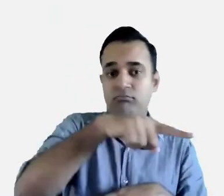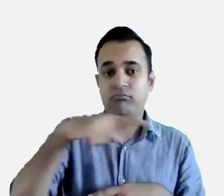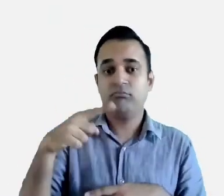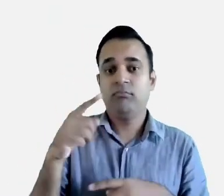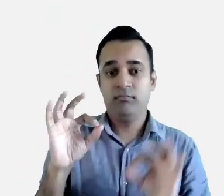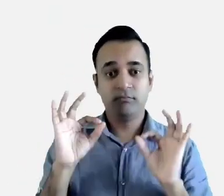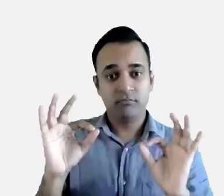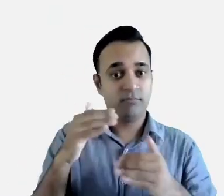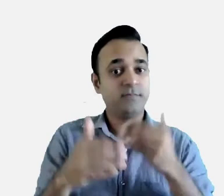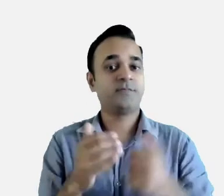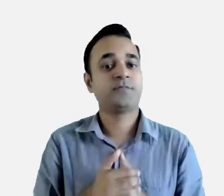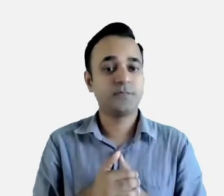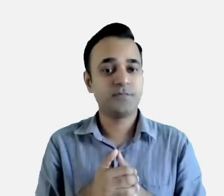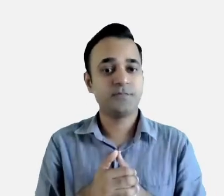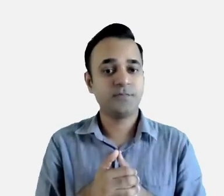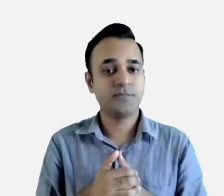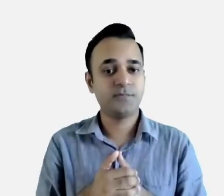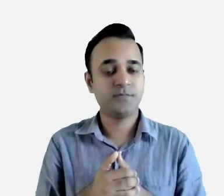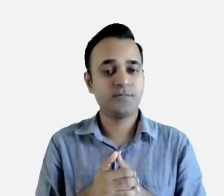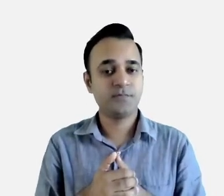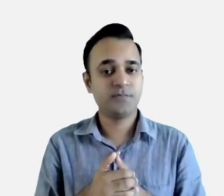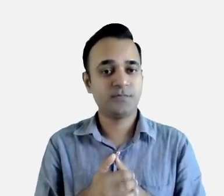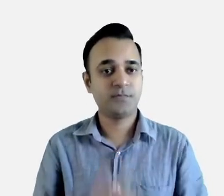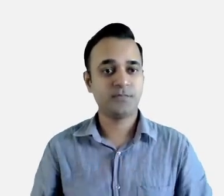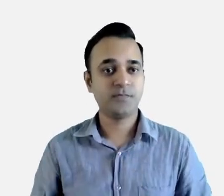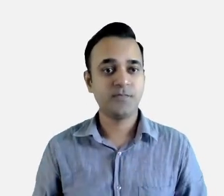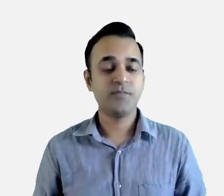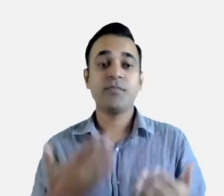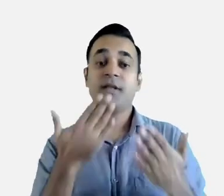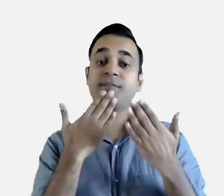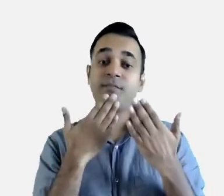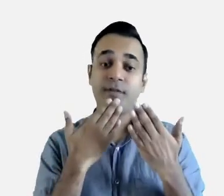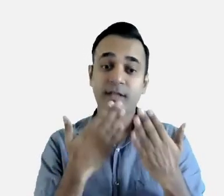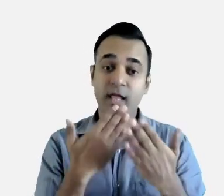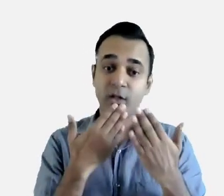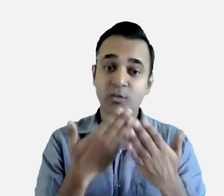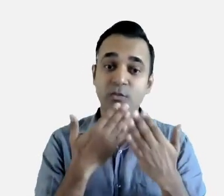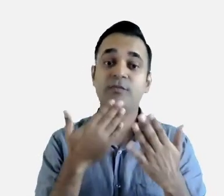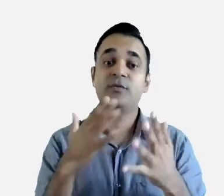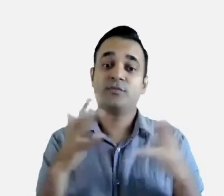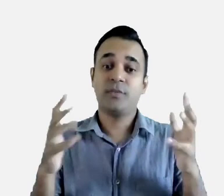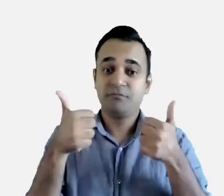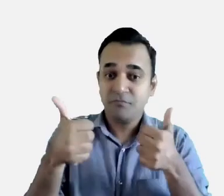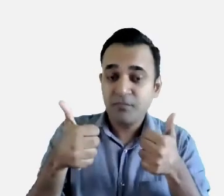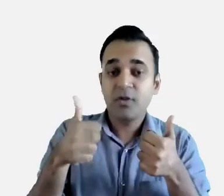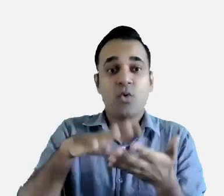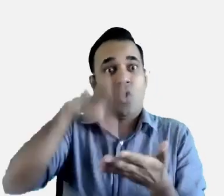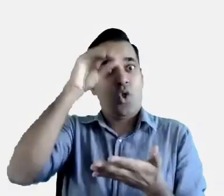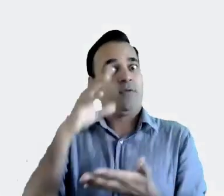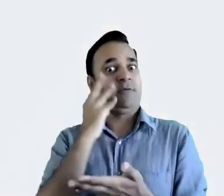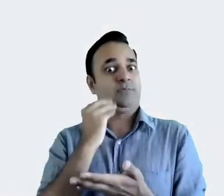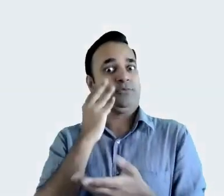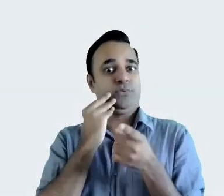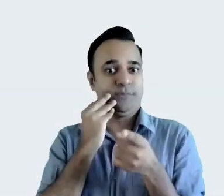Thank you very much. I'm going to try again to take advantage of the presence of Fabio Lopez